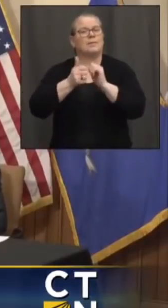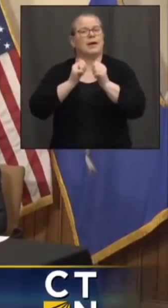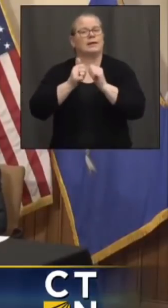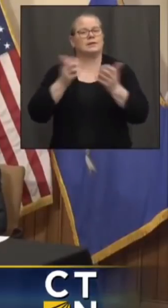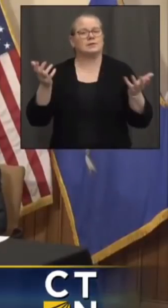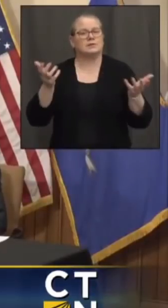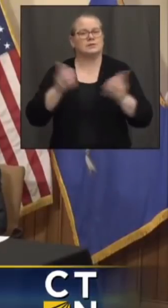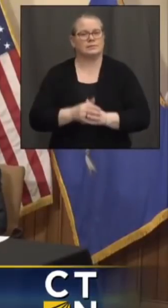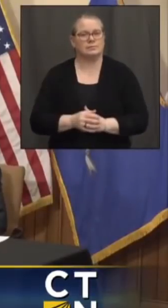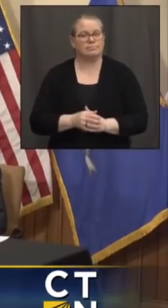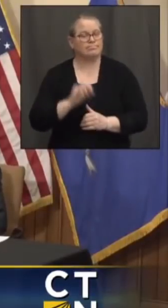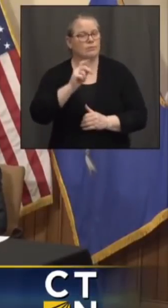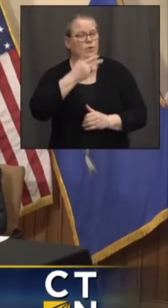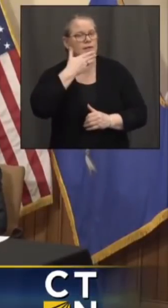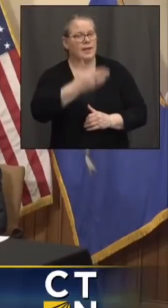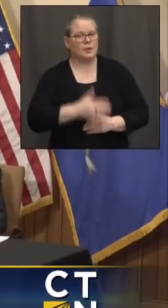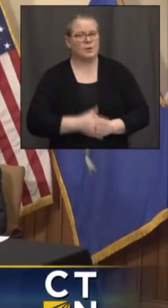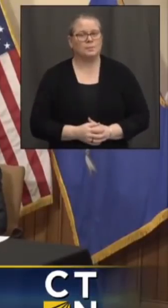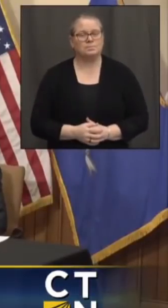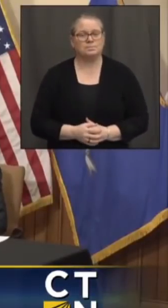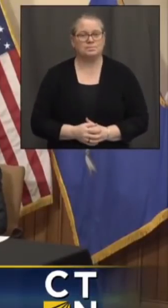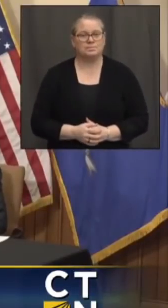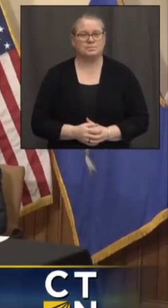Okay, thank you.